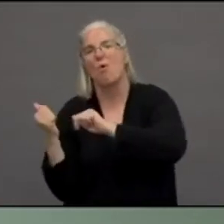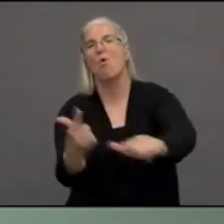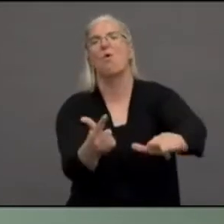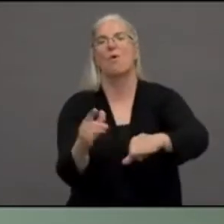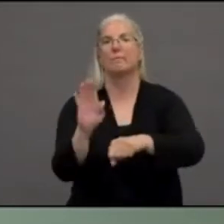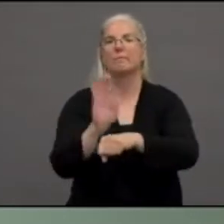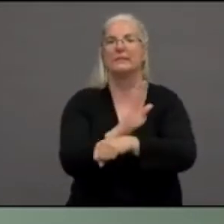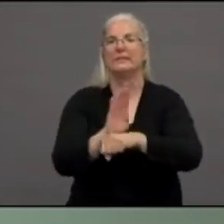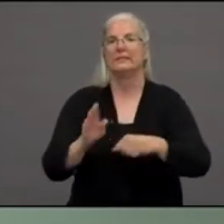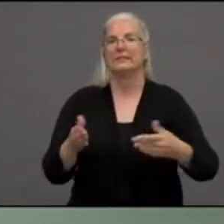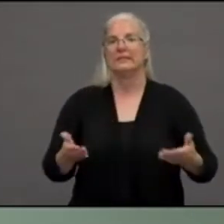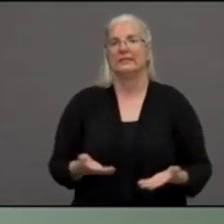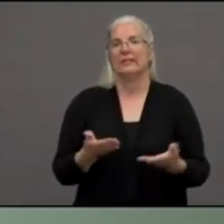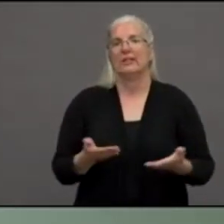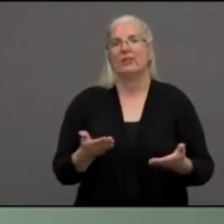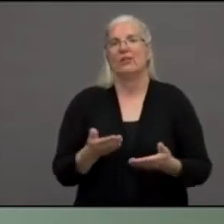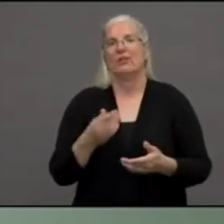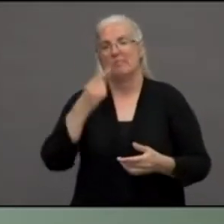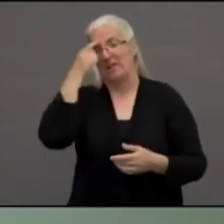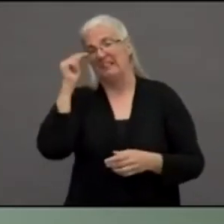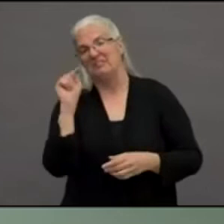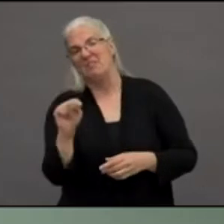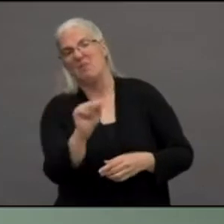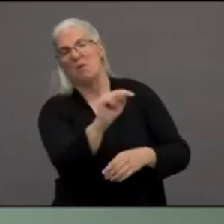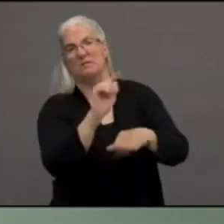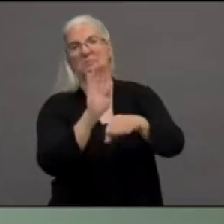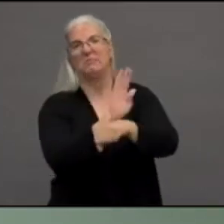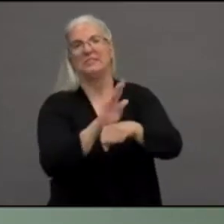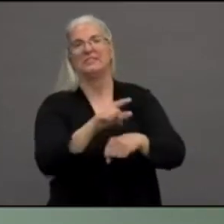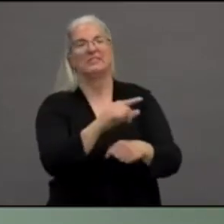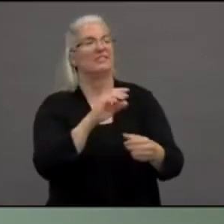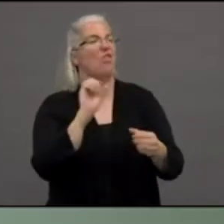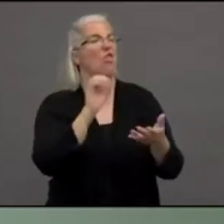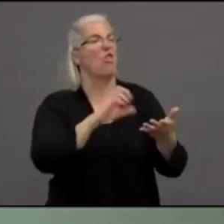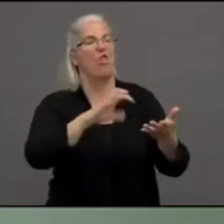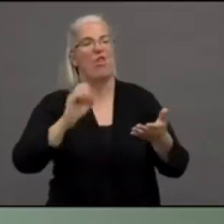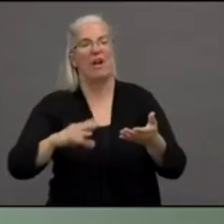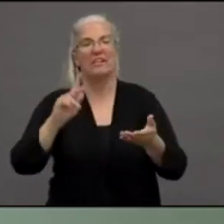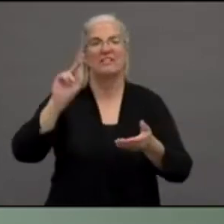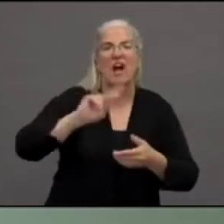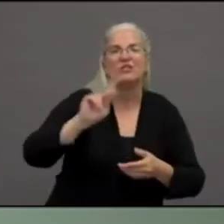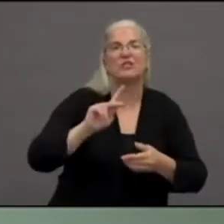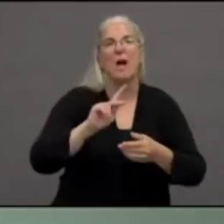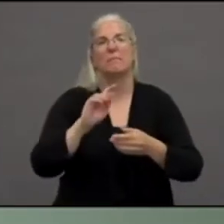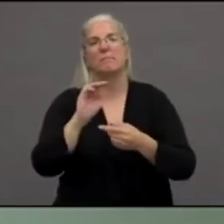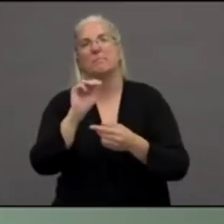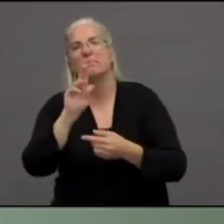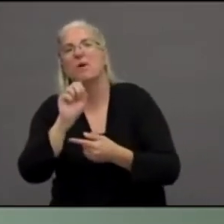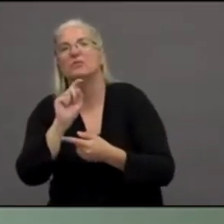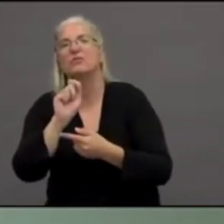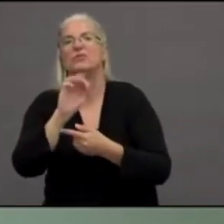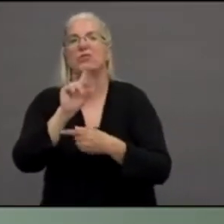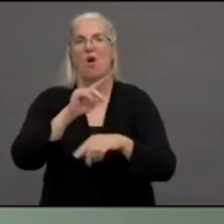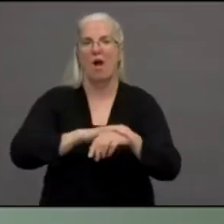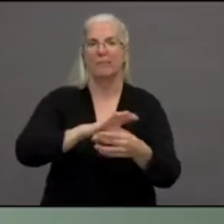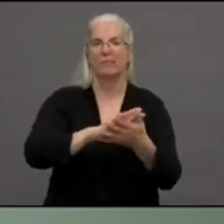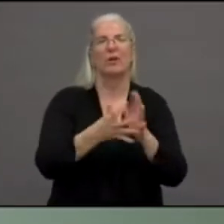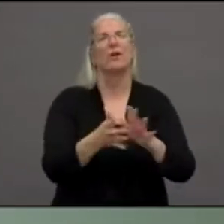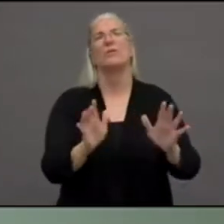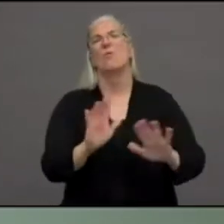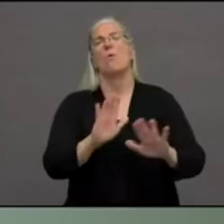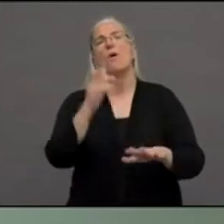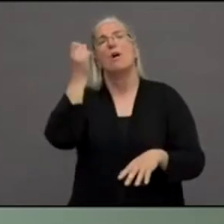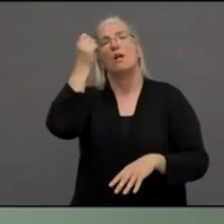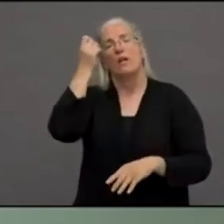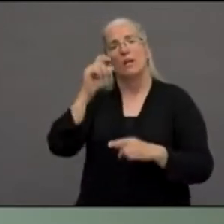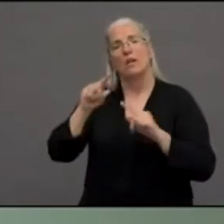happens. No one benefits from that in the county. When things are closed, it creates a deficit in your pockets as well as in the county's